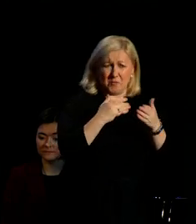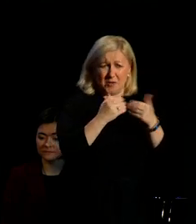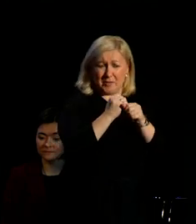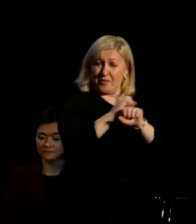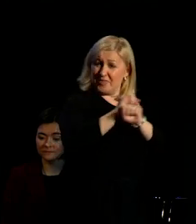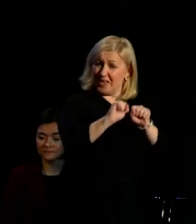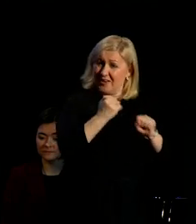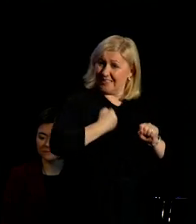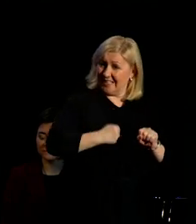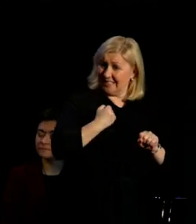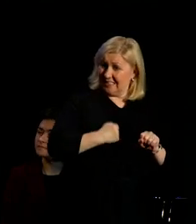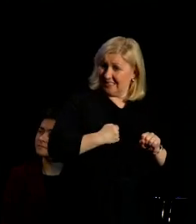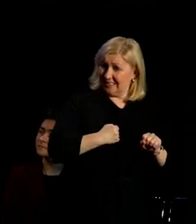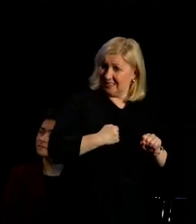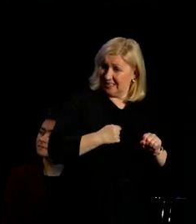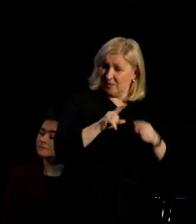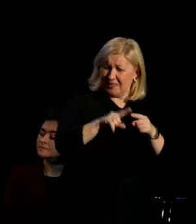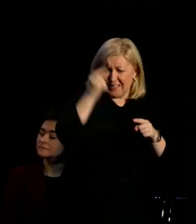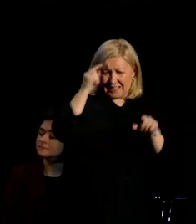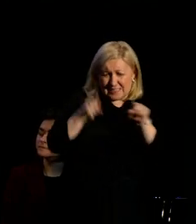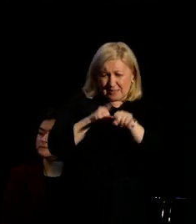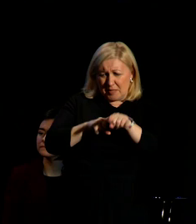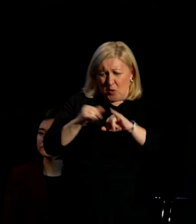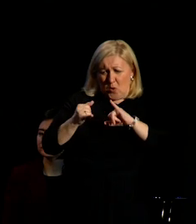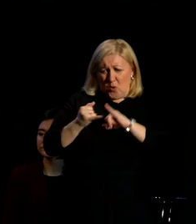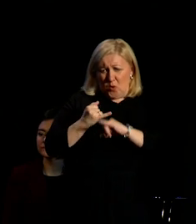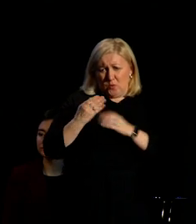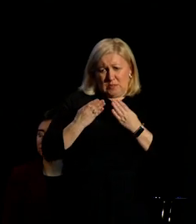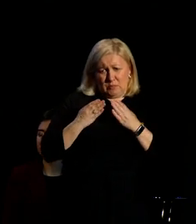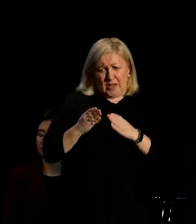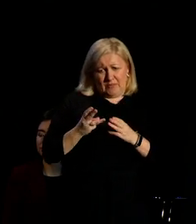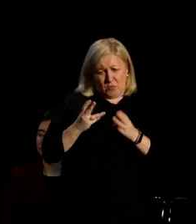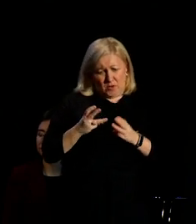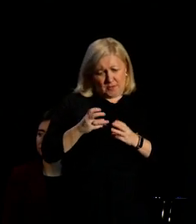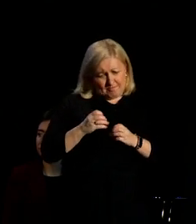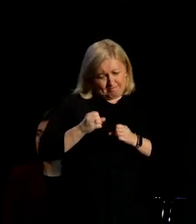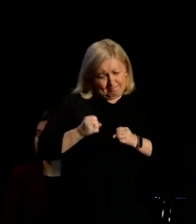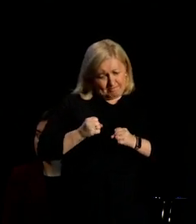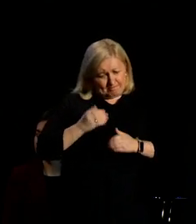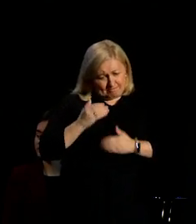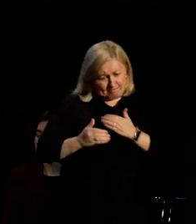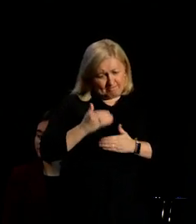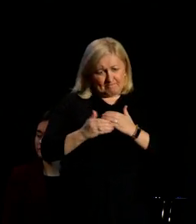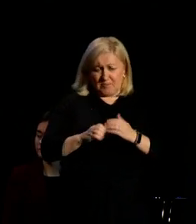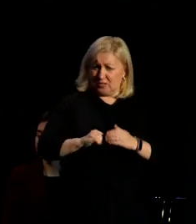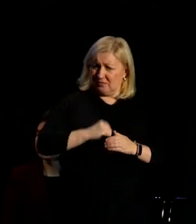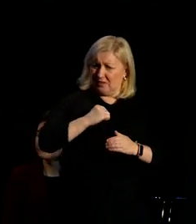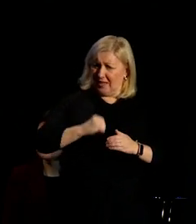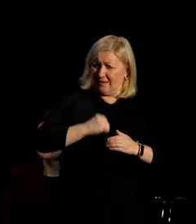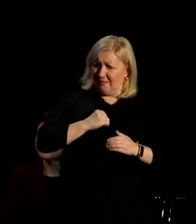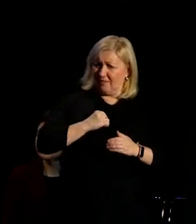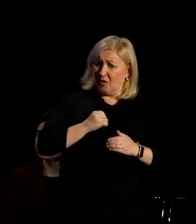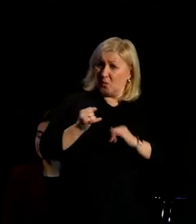the tenacity and generosity of spirit and great will to survive, which are also part of the